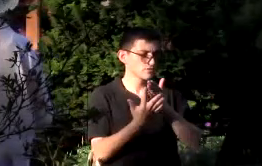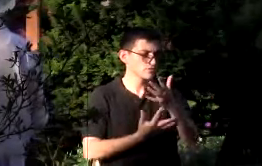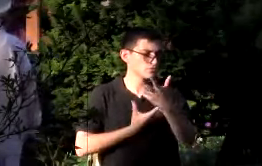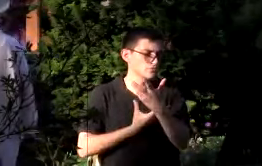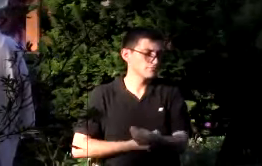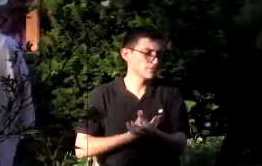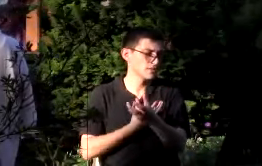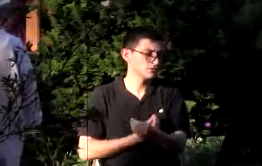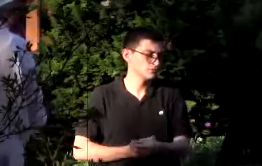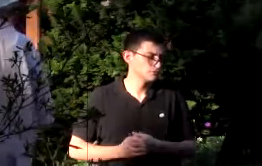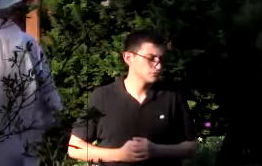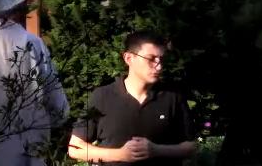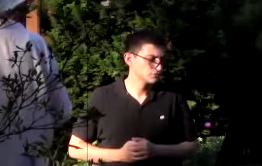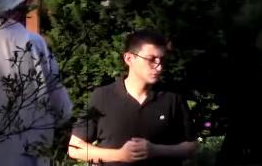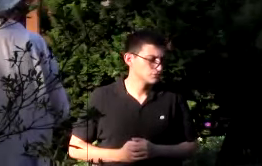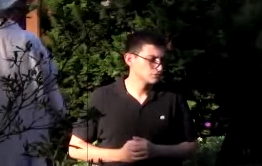umatir asurim,